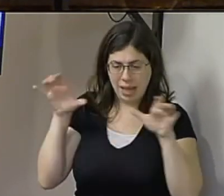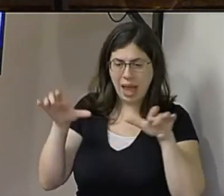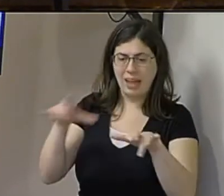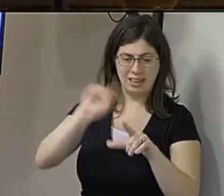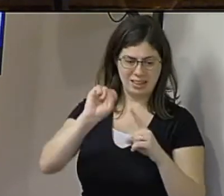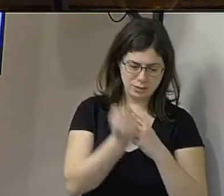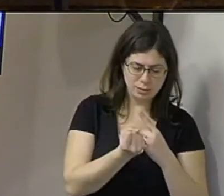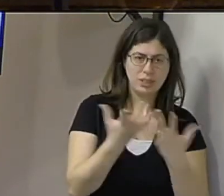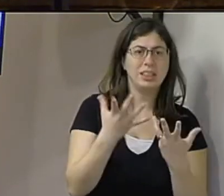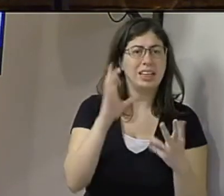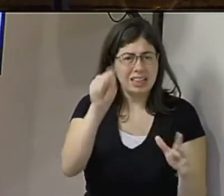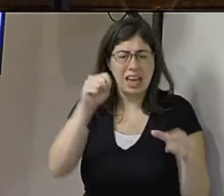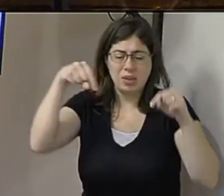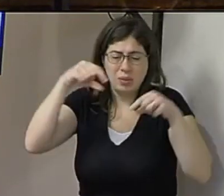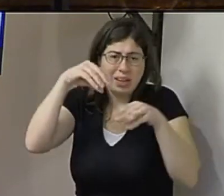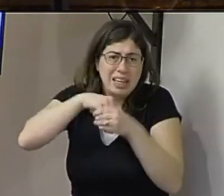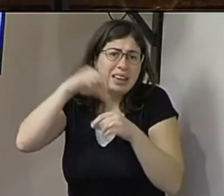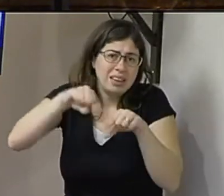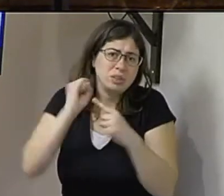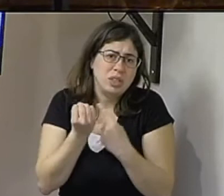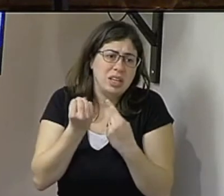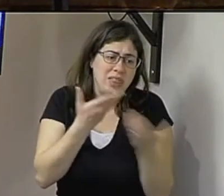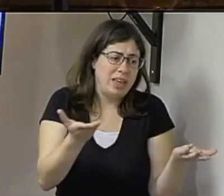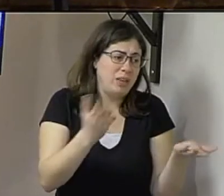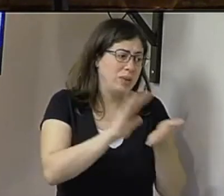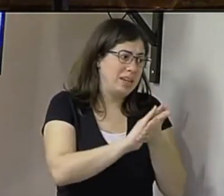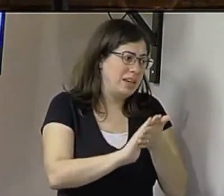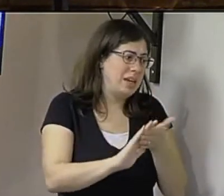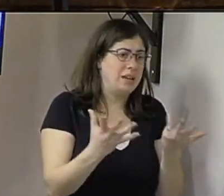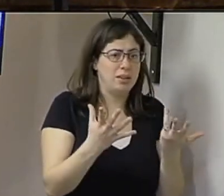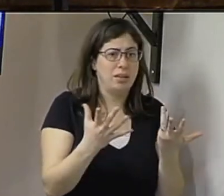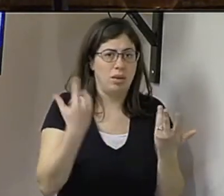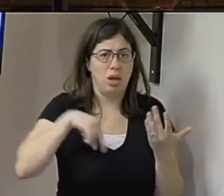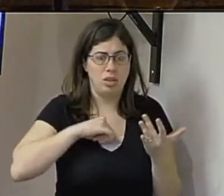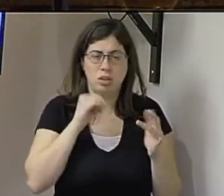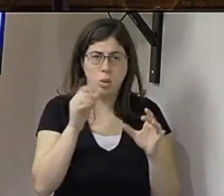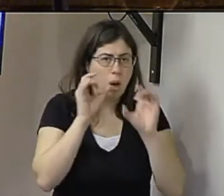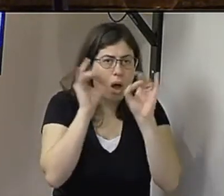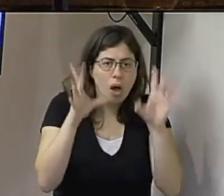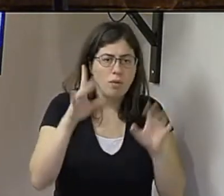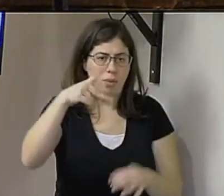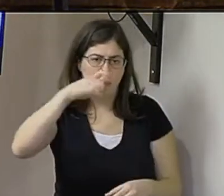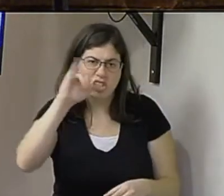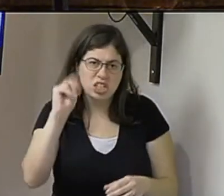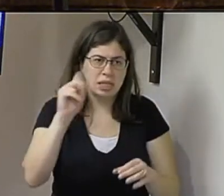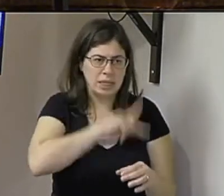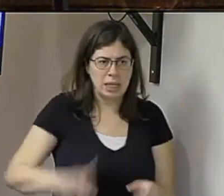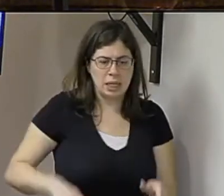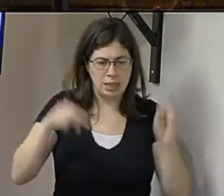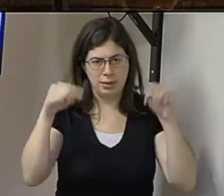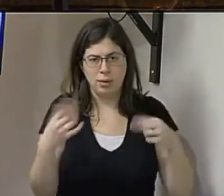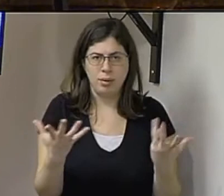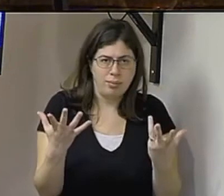these situations. And guys, we are in that situation. You know, things look a lot nicer for us, right? Thankfully, there's no terrible Persian court going on where we live.